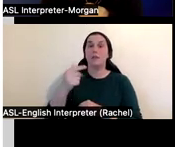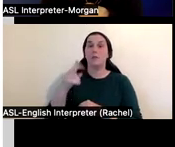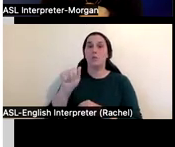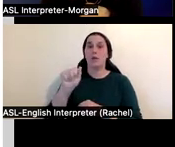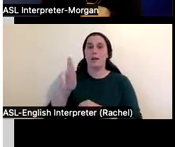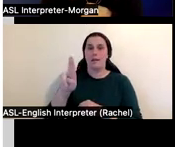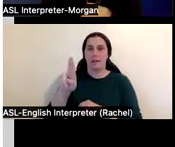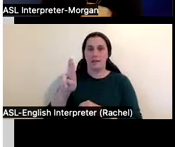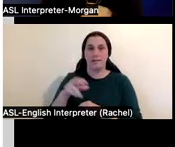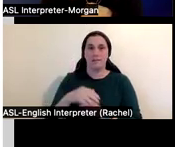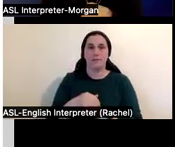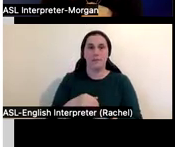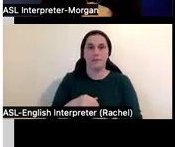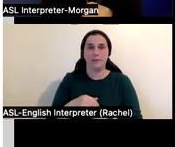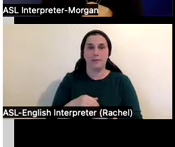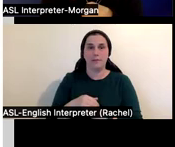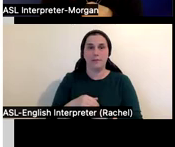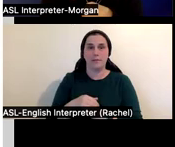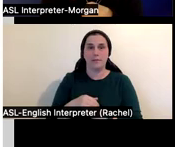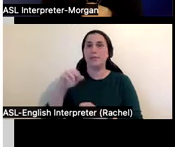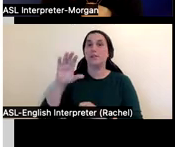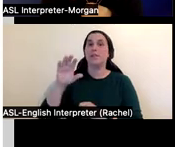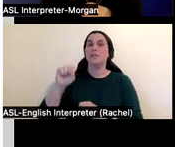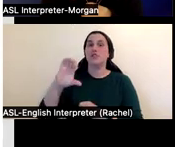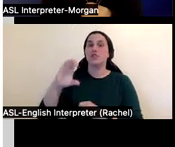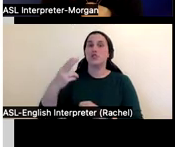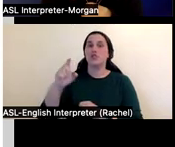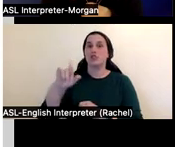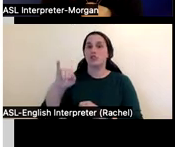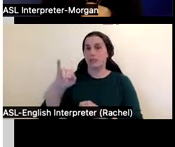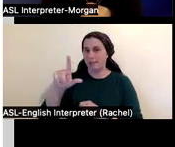Jaguar. Schildkröte. Schildkröte.